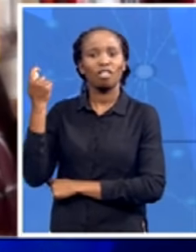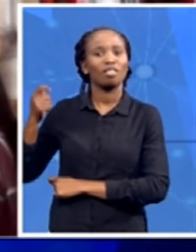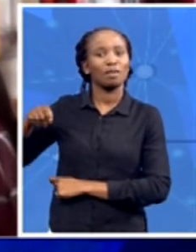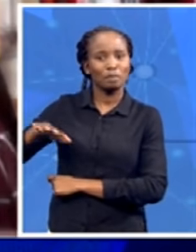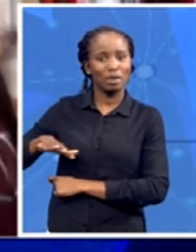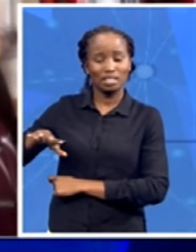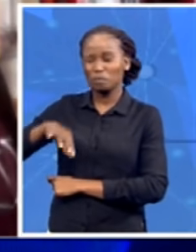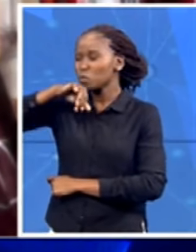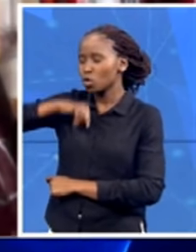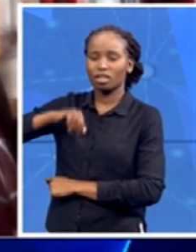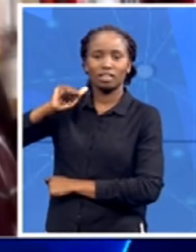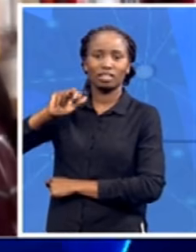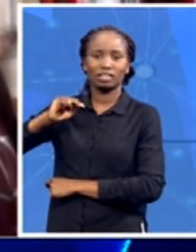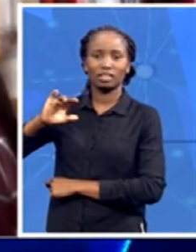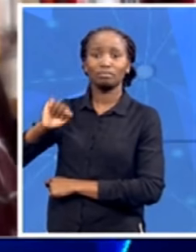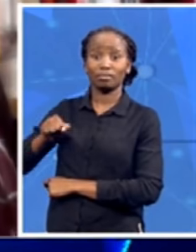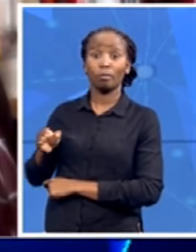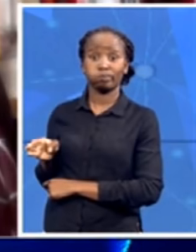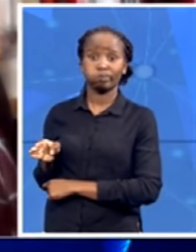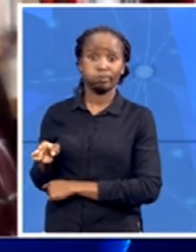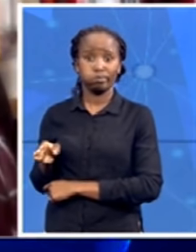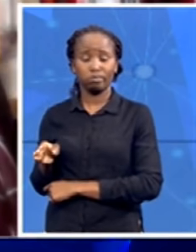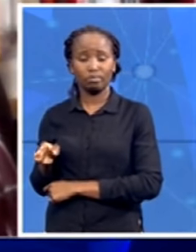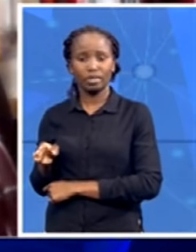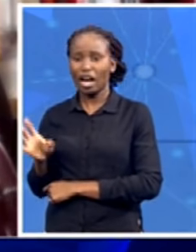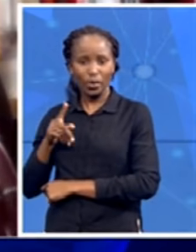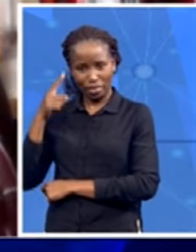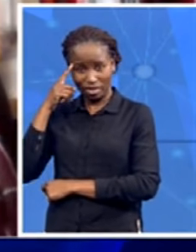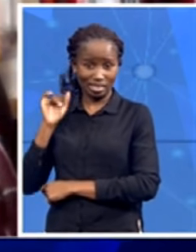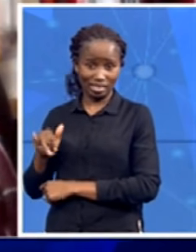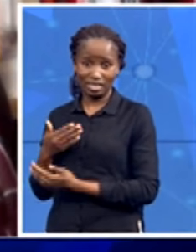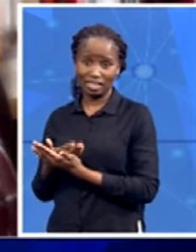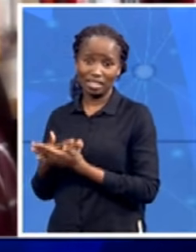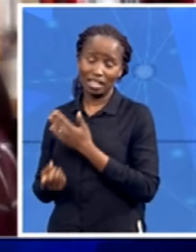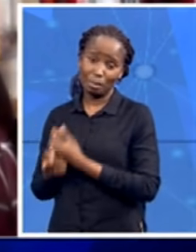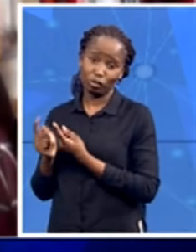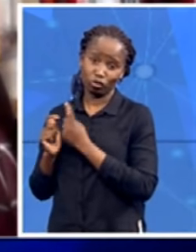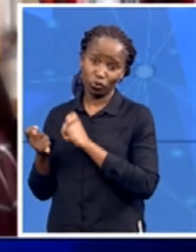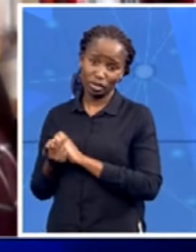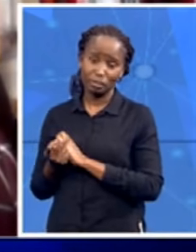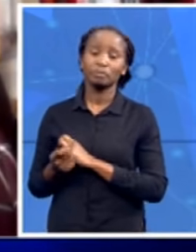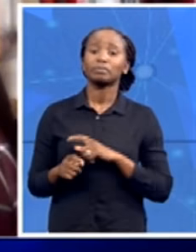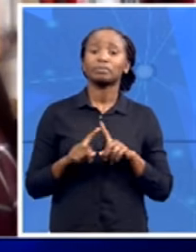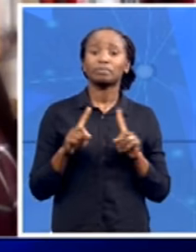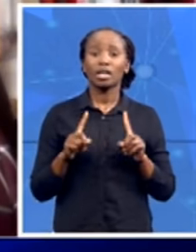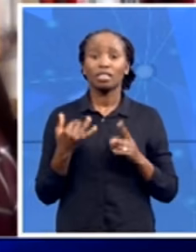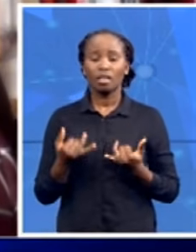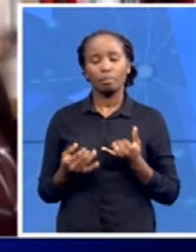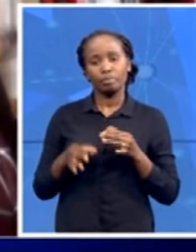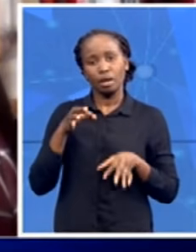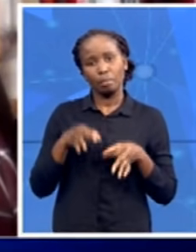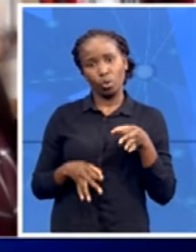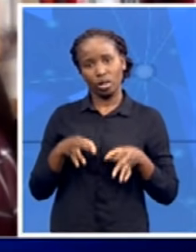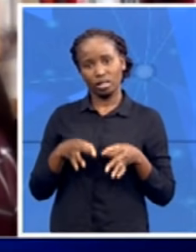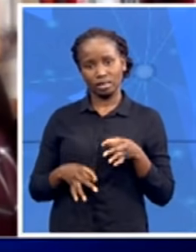been eroded. The political longevity of